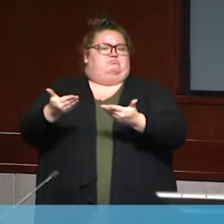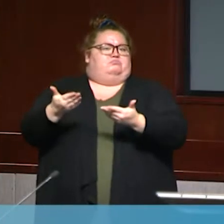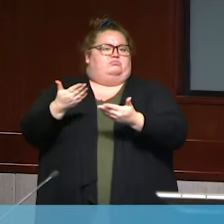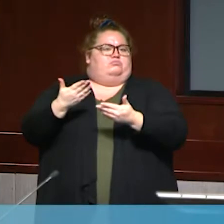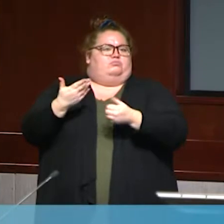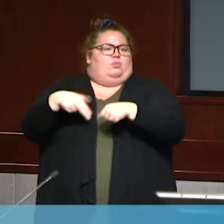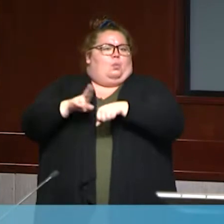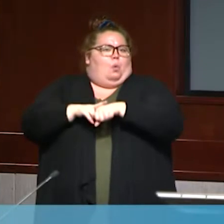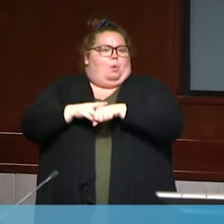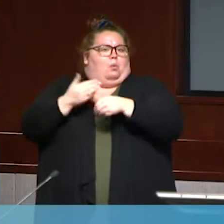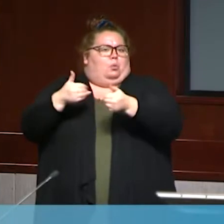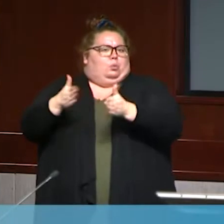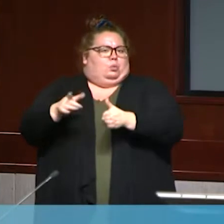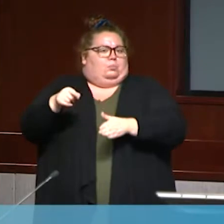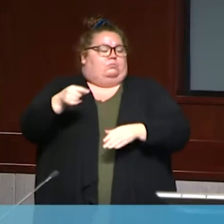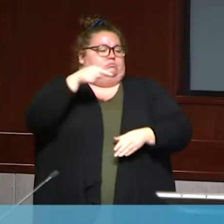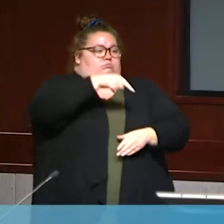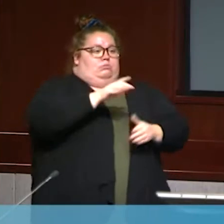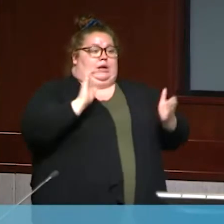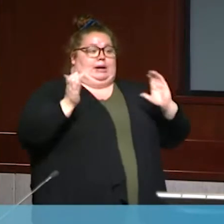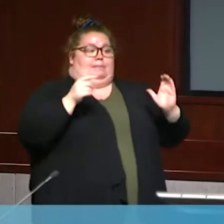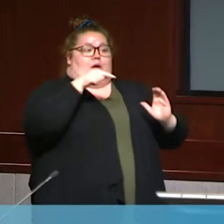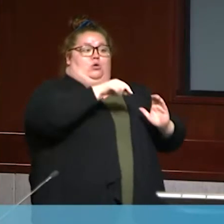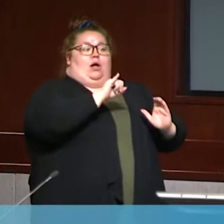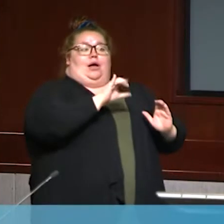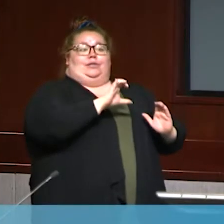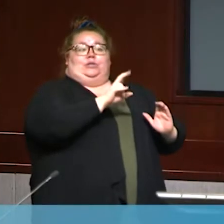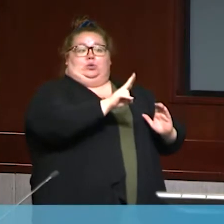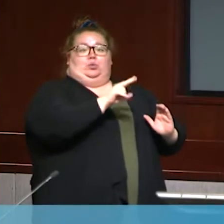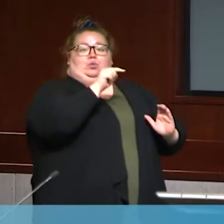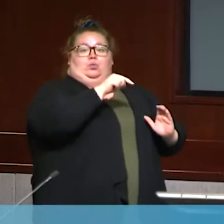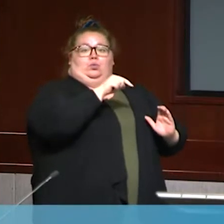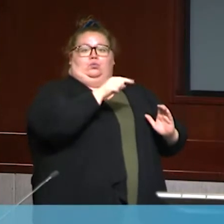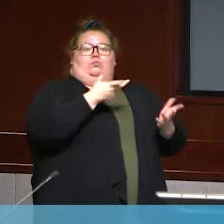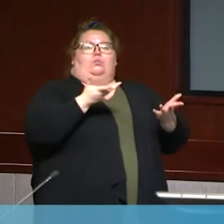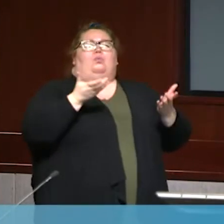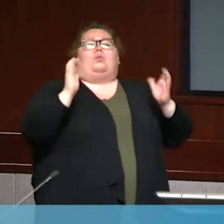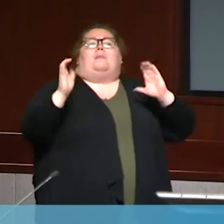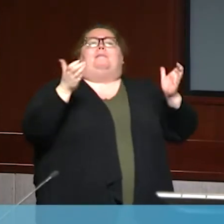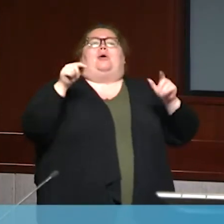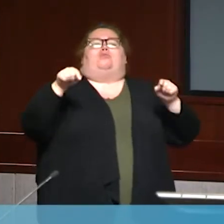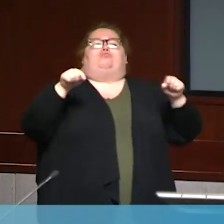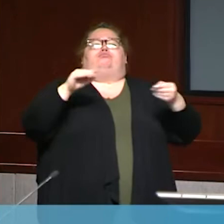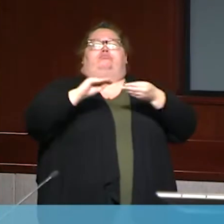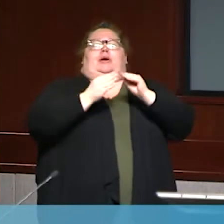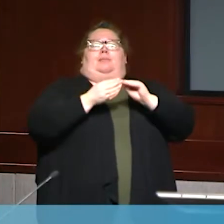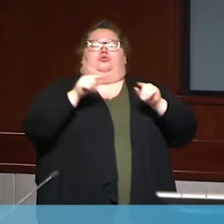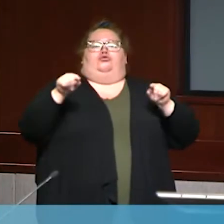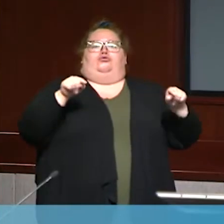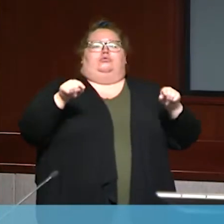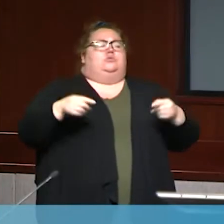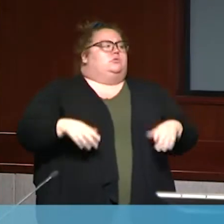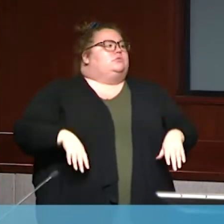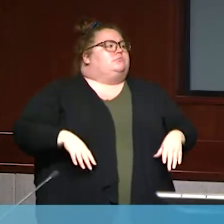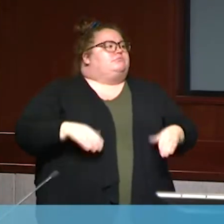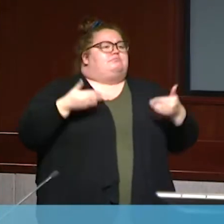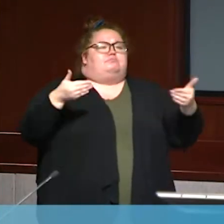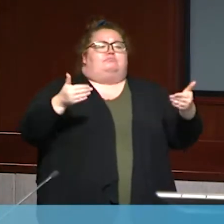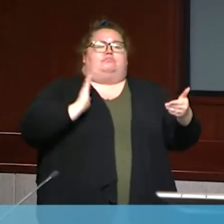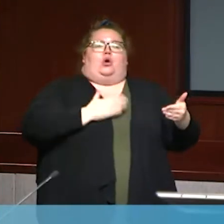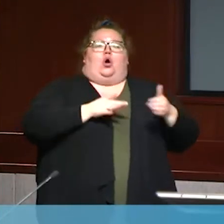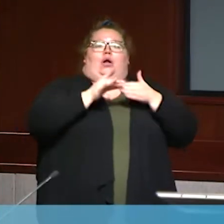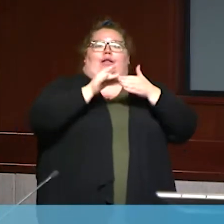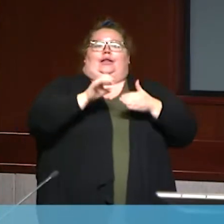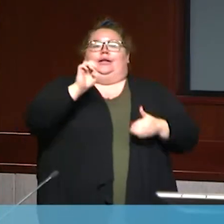versus folks who are in hospital but in like a regular hospital, bed. Okay, great, thank you. We're going to have our lead epidemiologist,